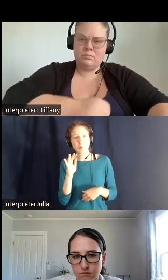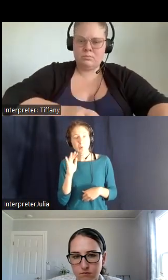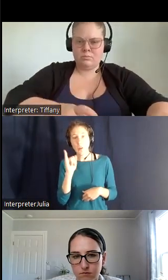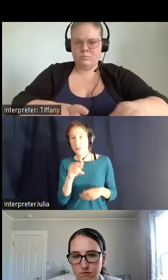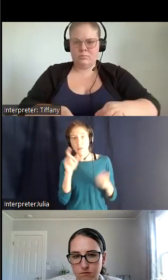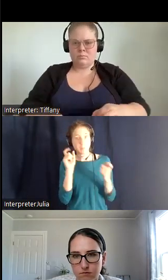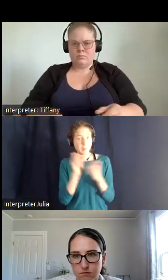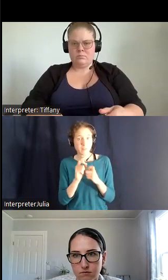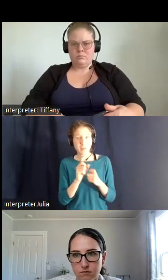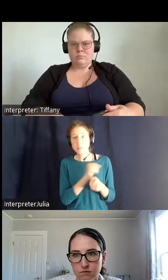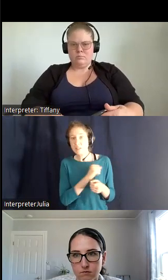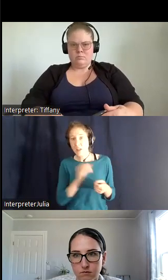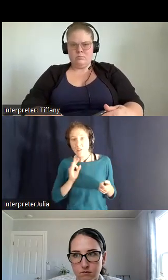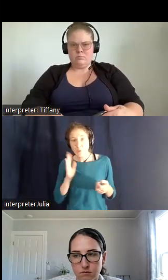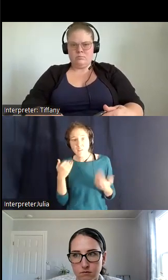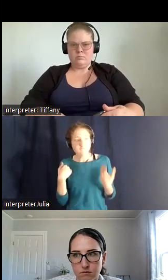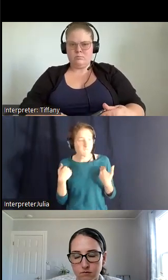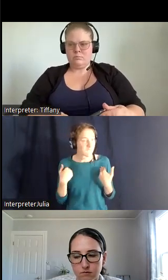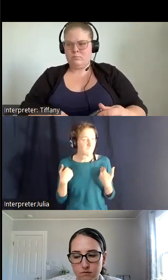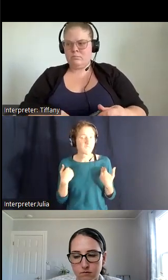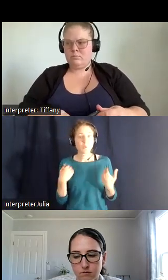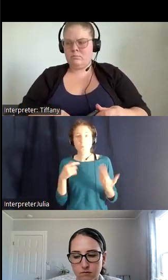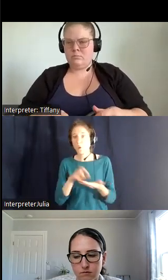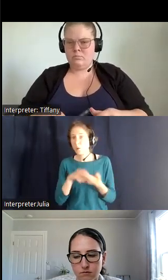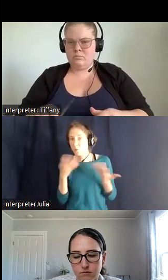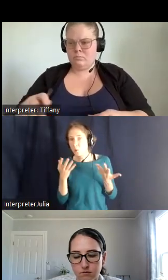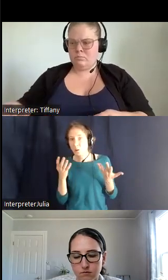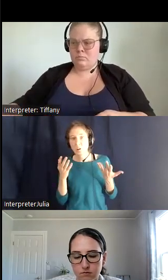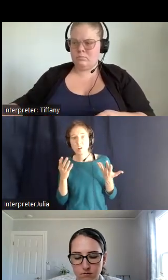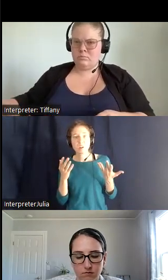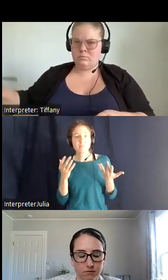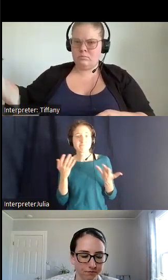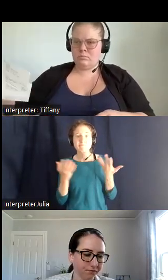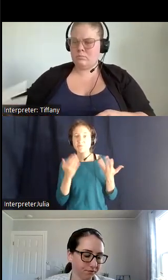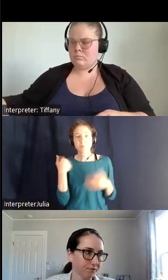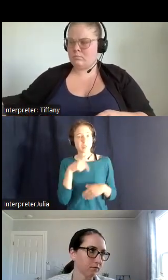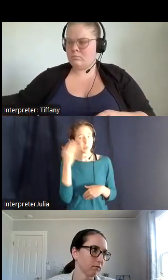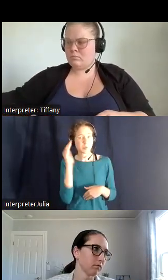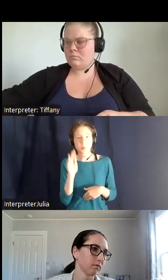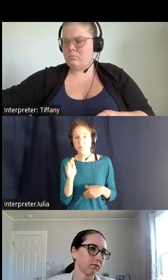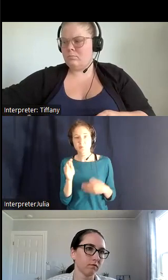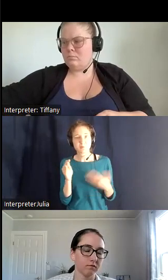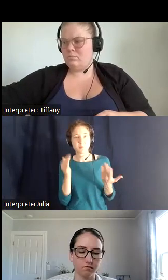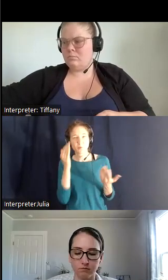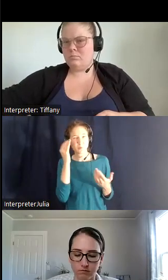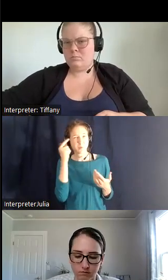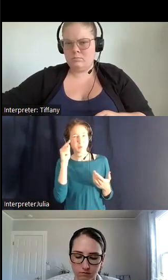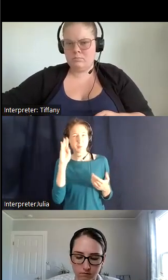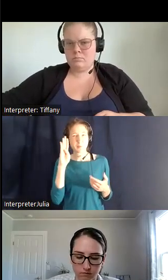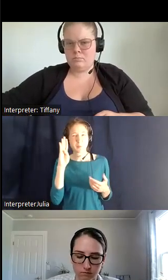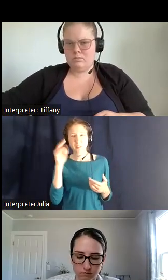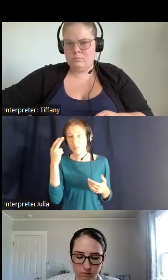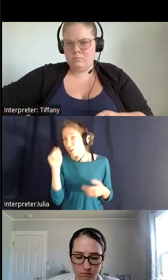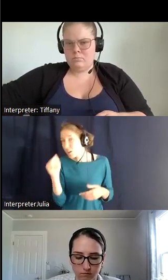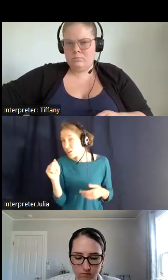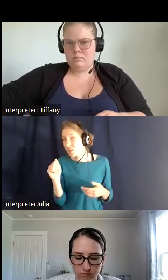staff and house that particular staffing requirement directly within the BHA, or if that's something